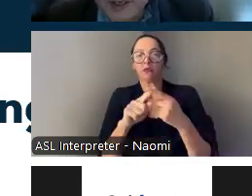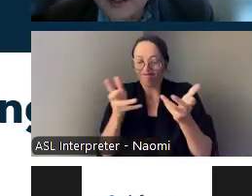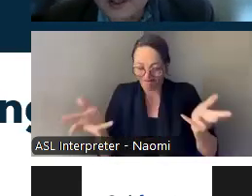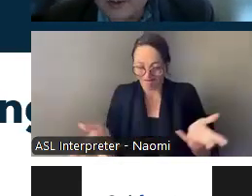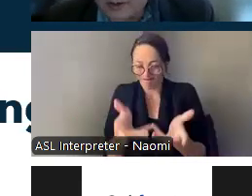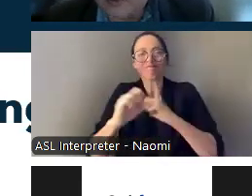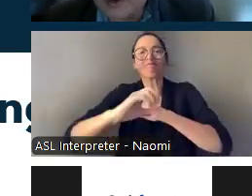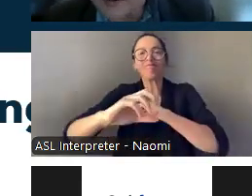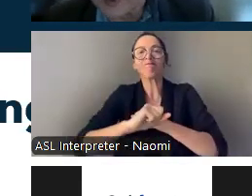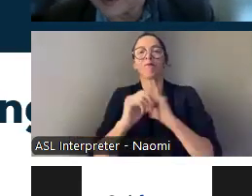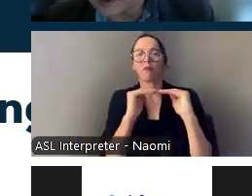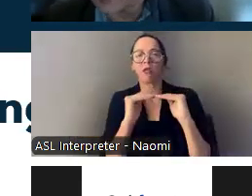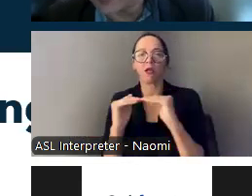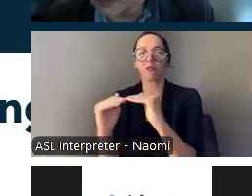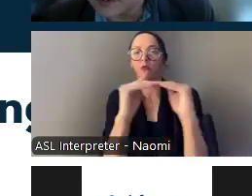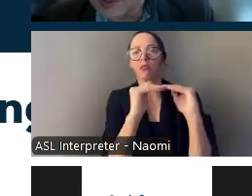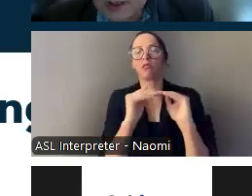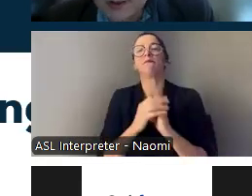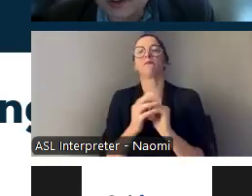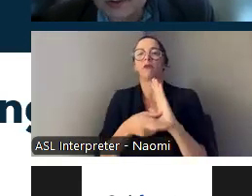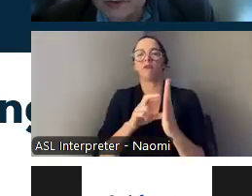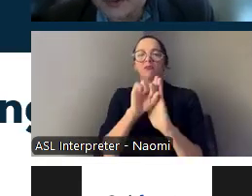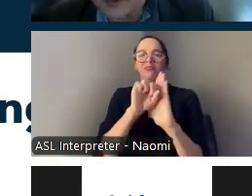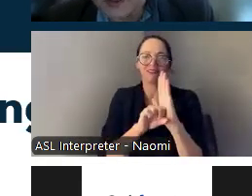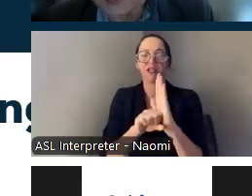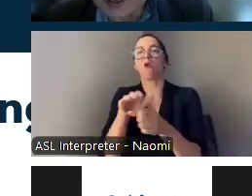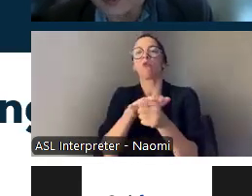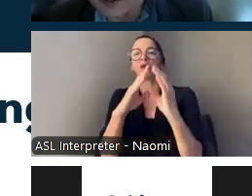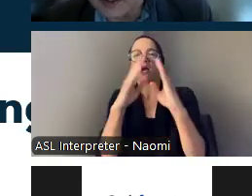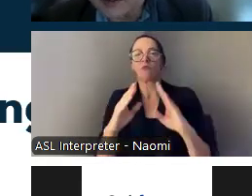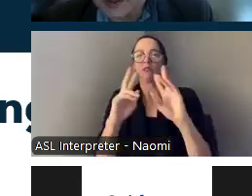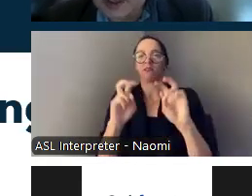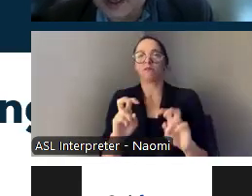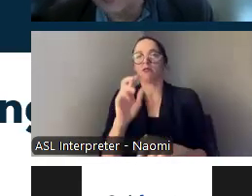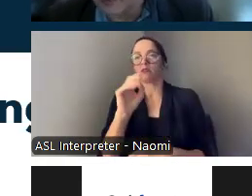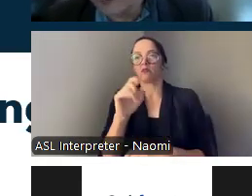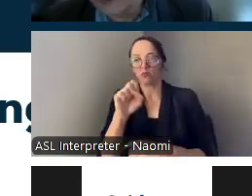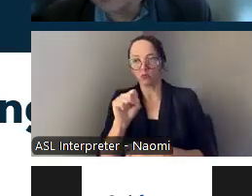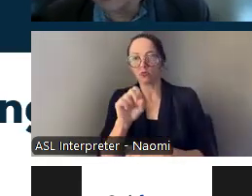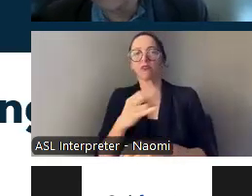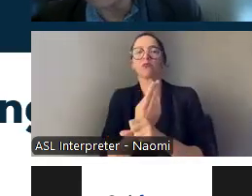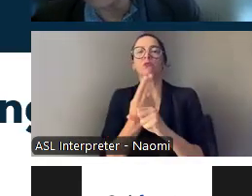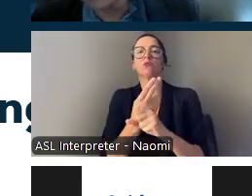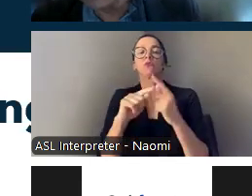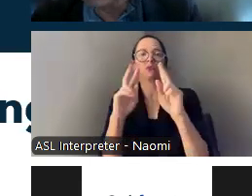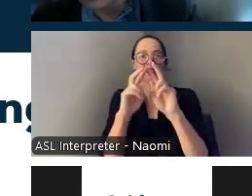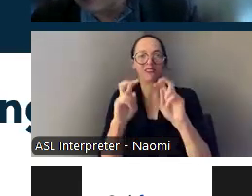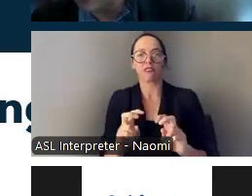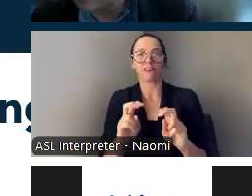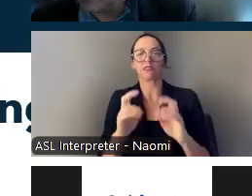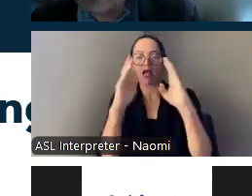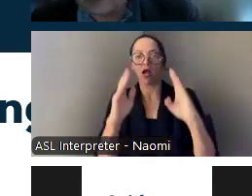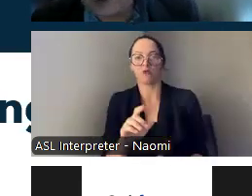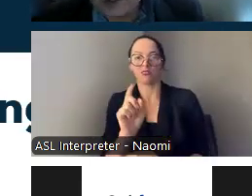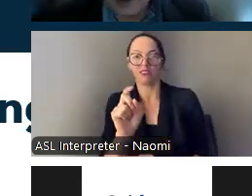review state and local housing assessment tools that are used to assess housing needs and homelessness prevention. This is really,